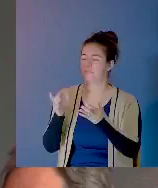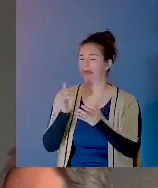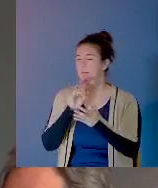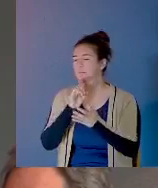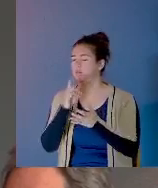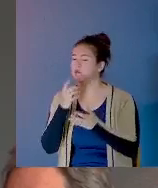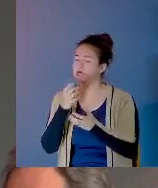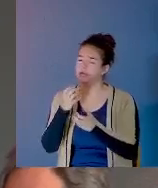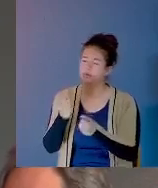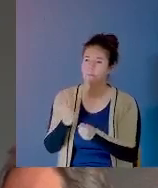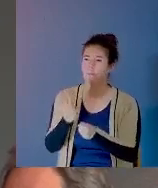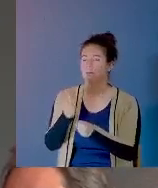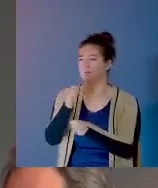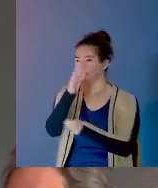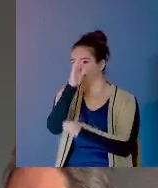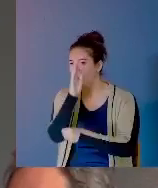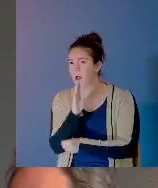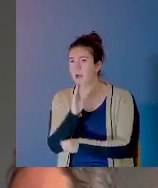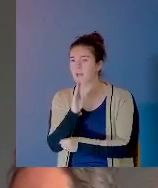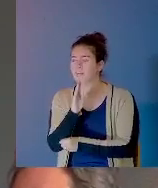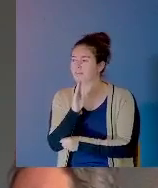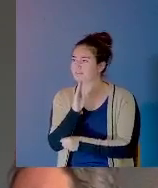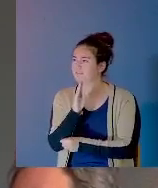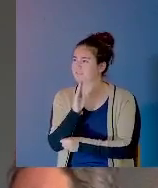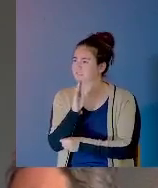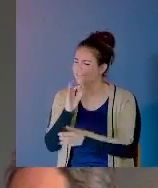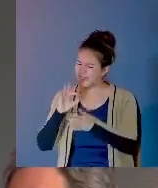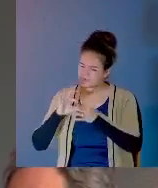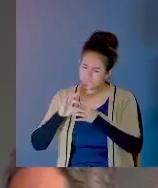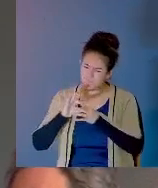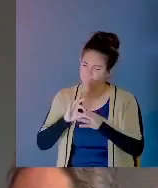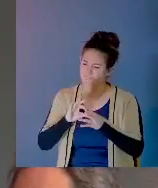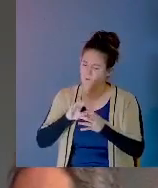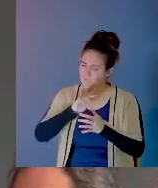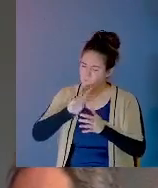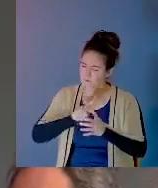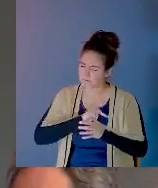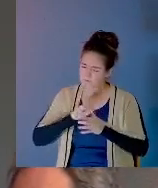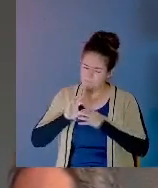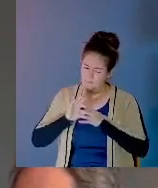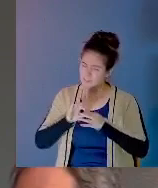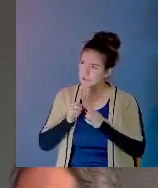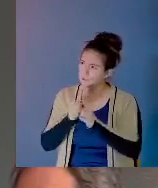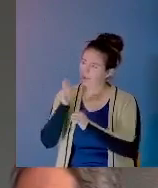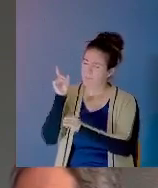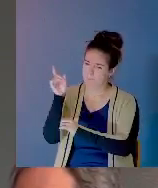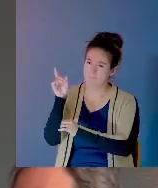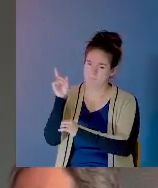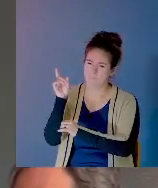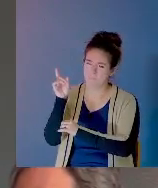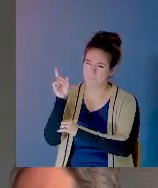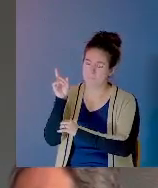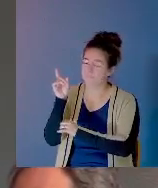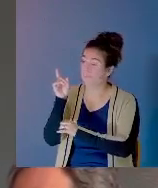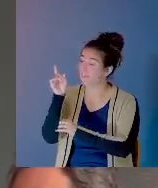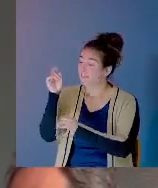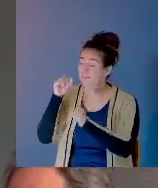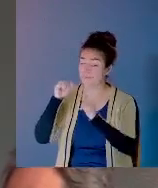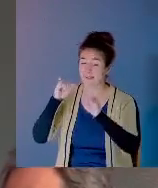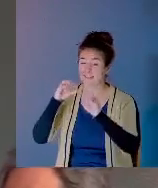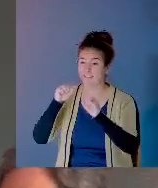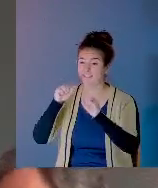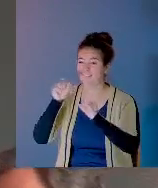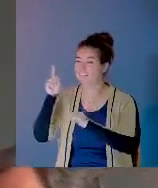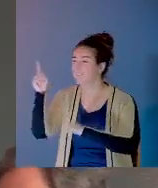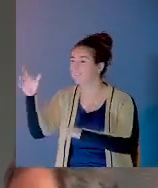God and just really get in that personal relationship with him. And he's amazing. He's the best.